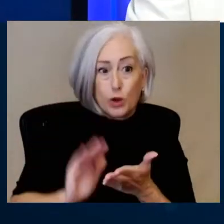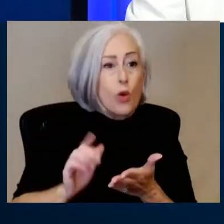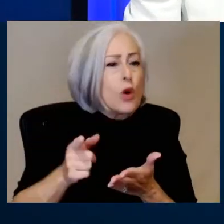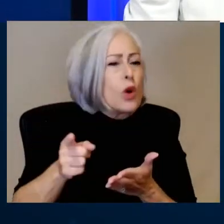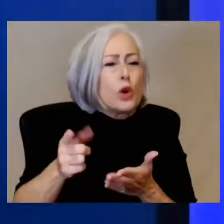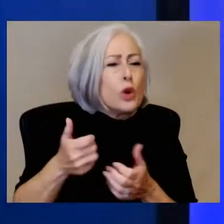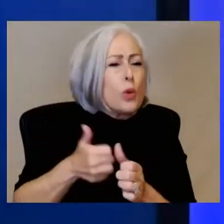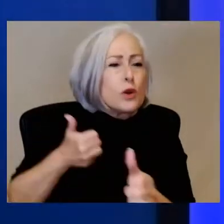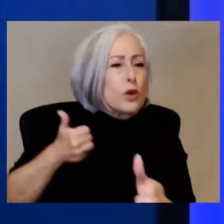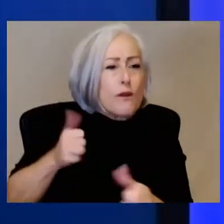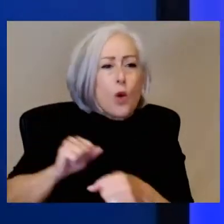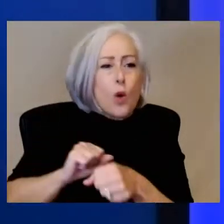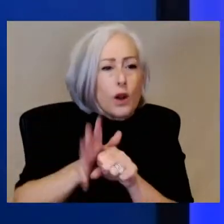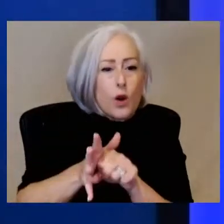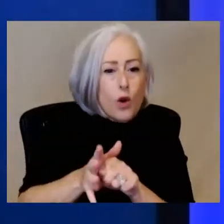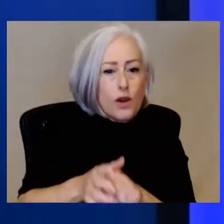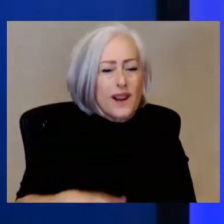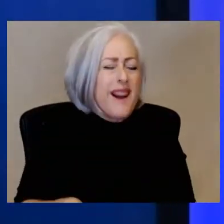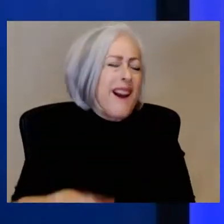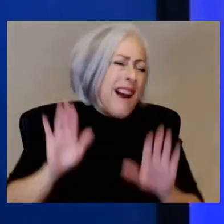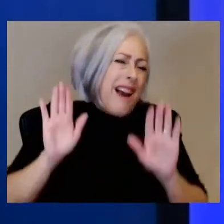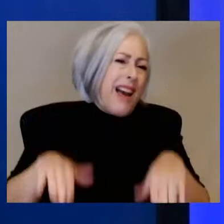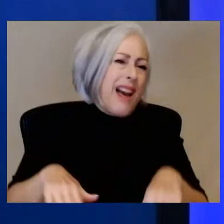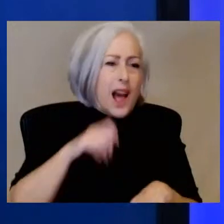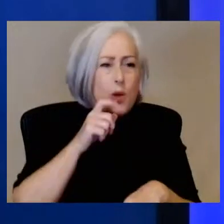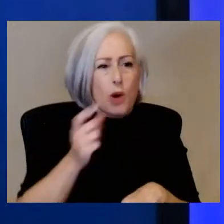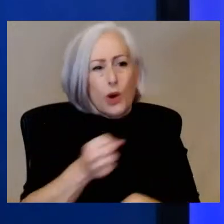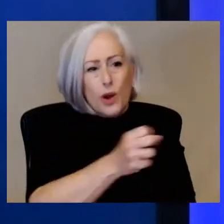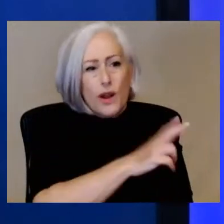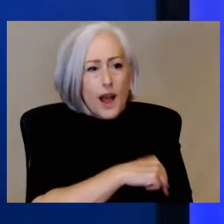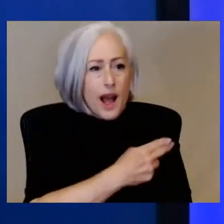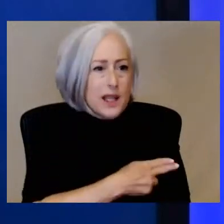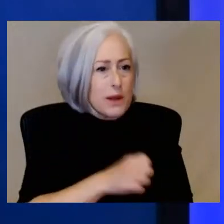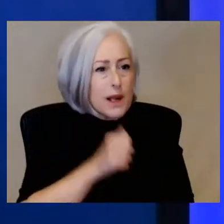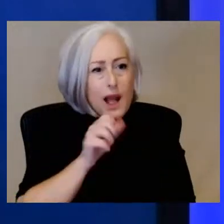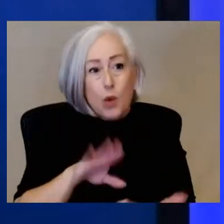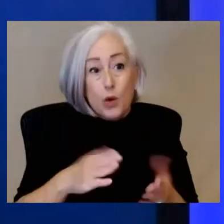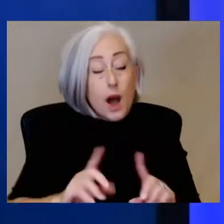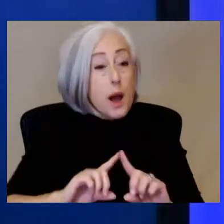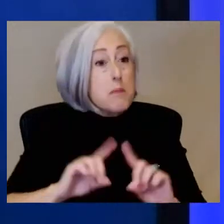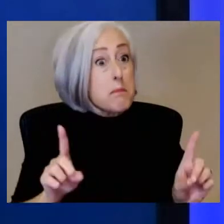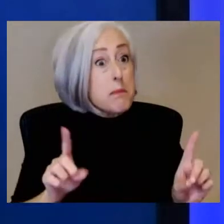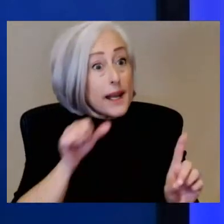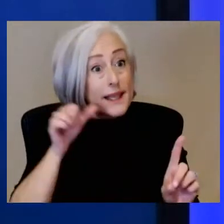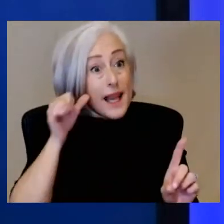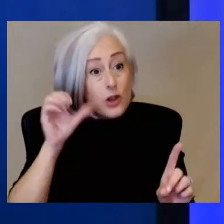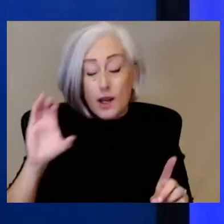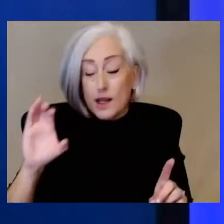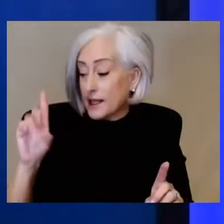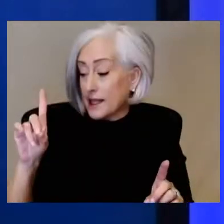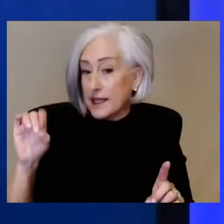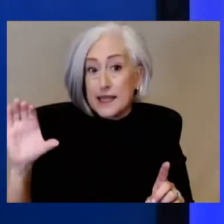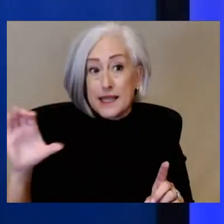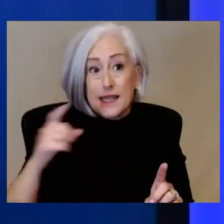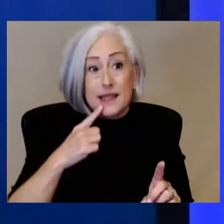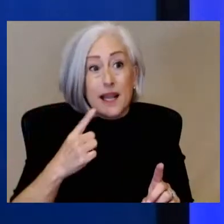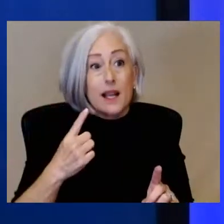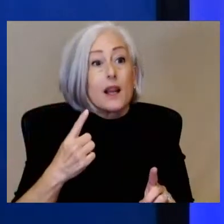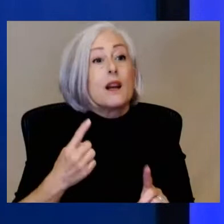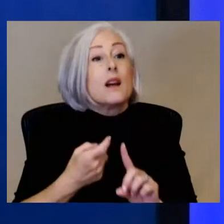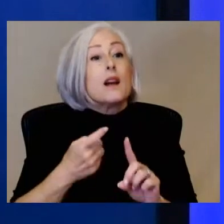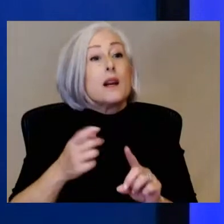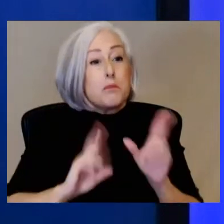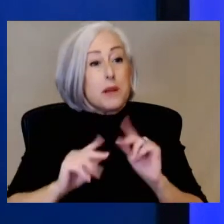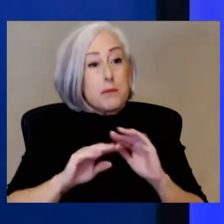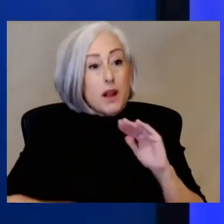going to be hospitalized, I'm not going to die. Yet, evidence came out yesterday from the CDC, 1 in 5 people under the age of 65 and 1